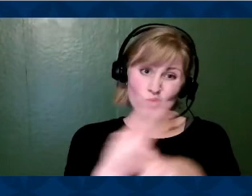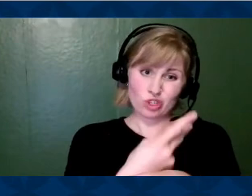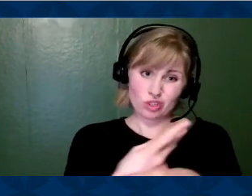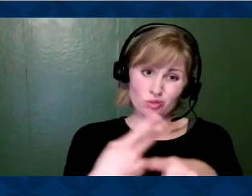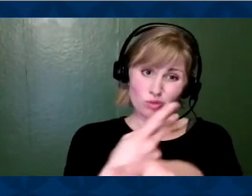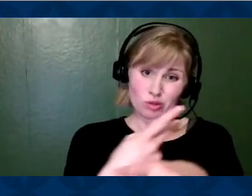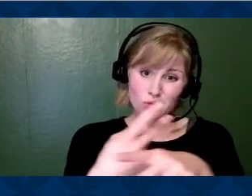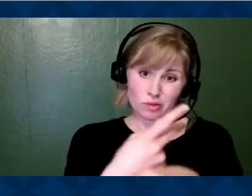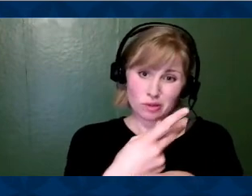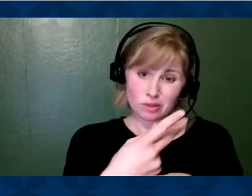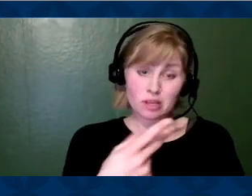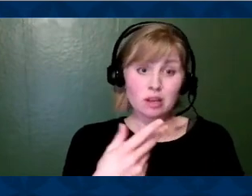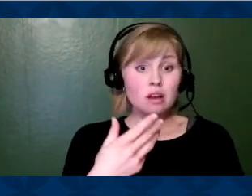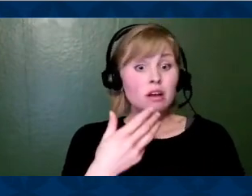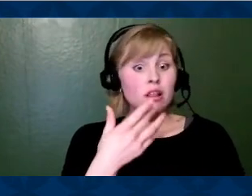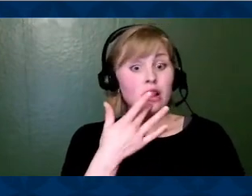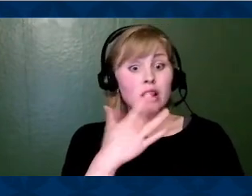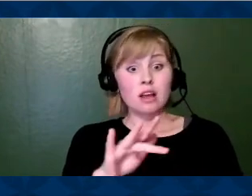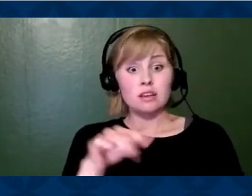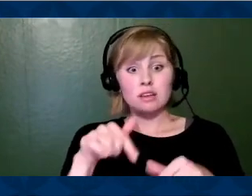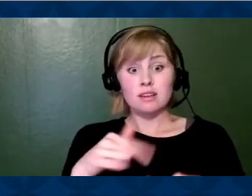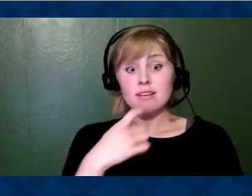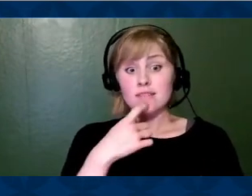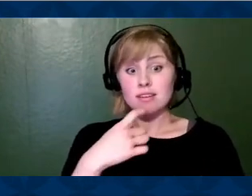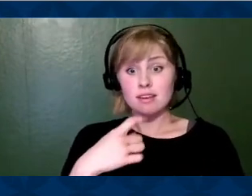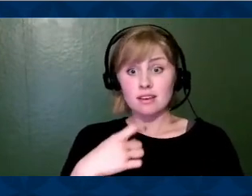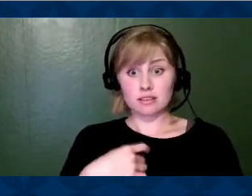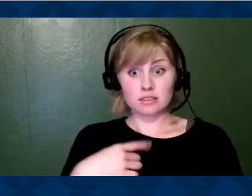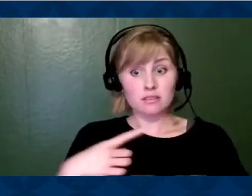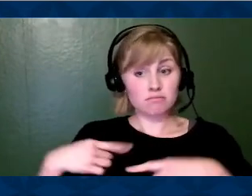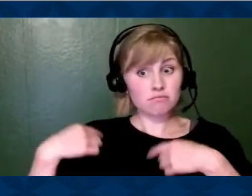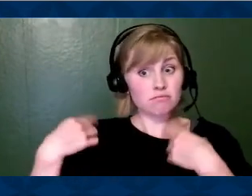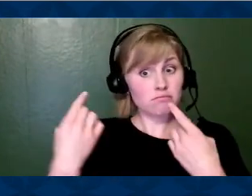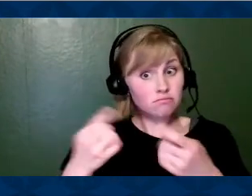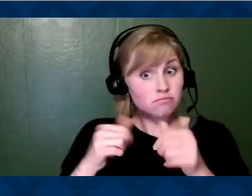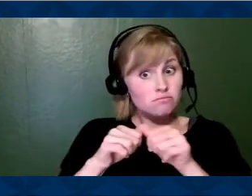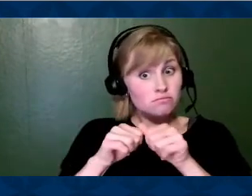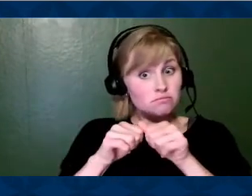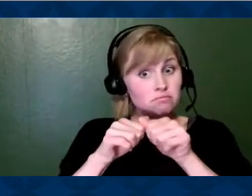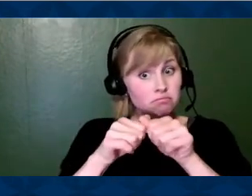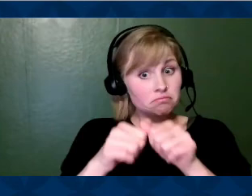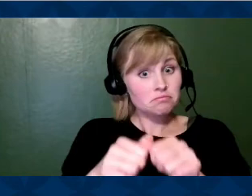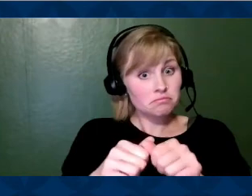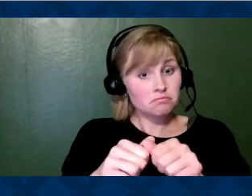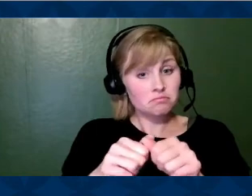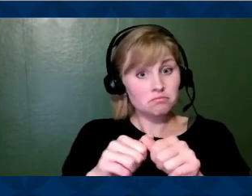Thankfully, Kingston has remained relatively